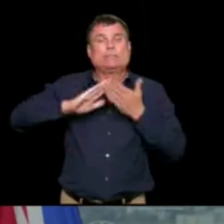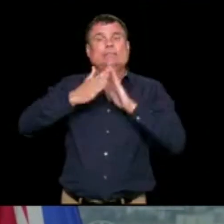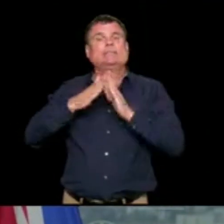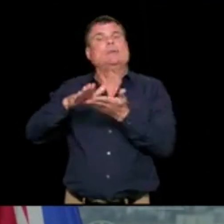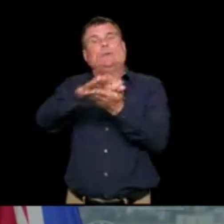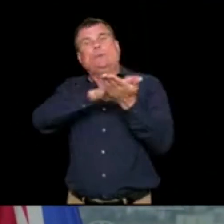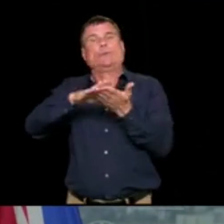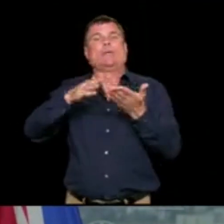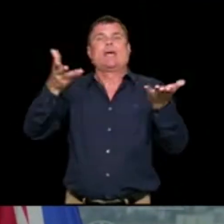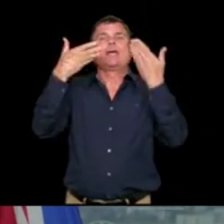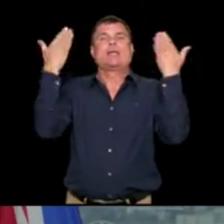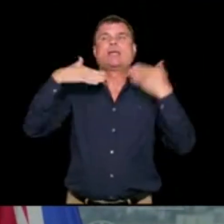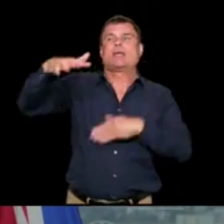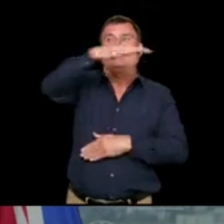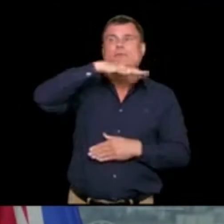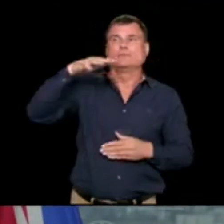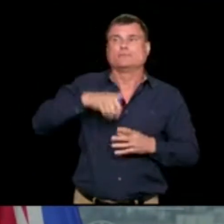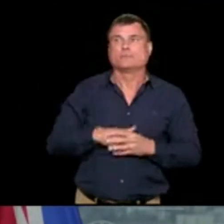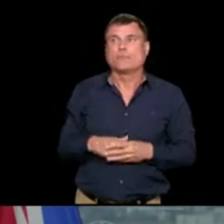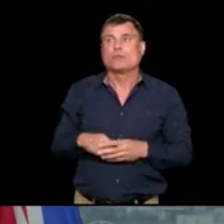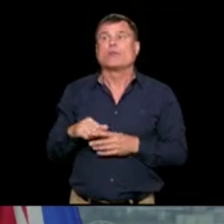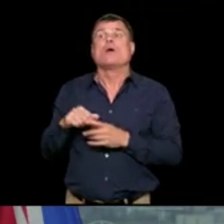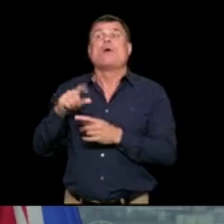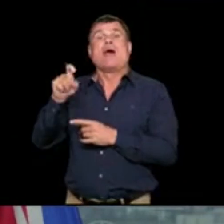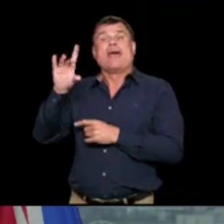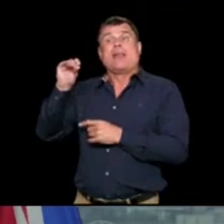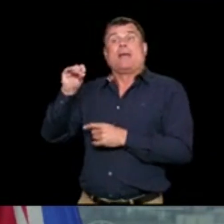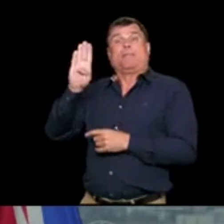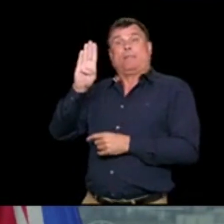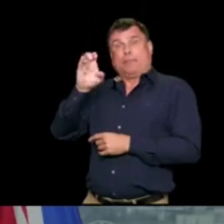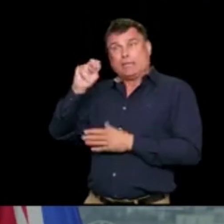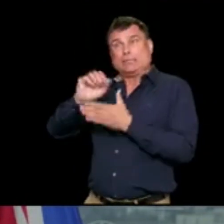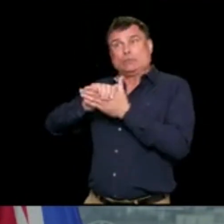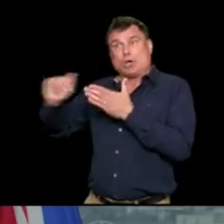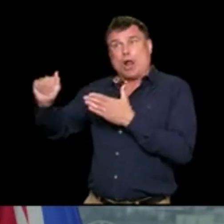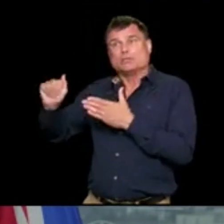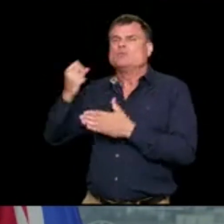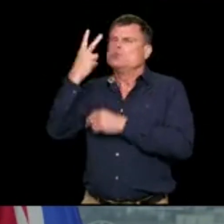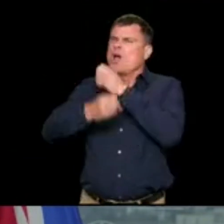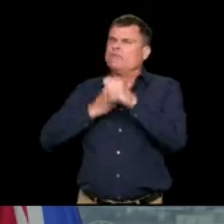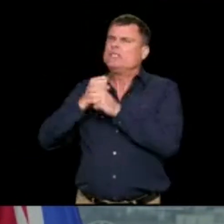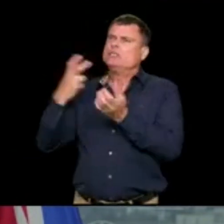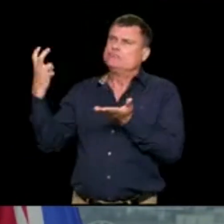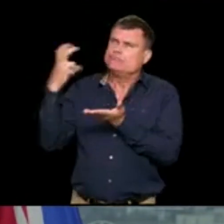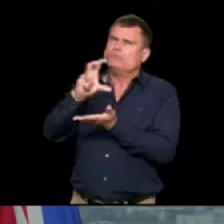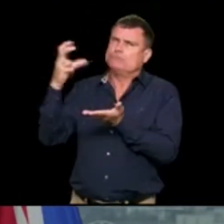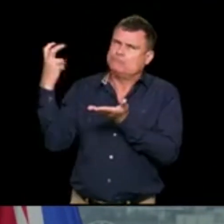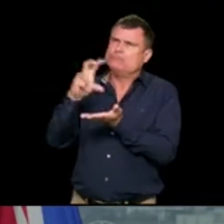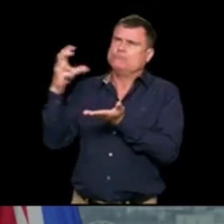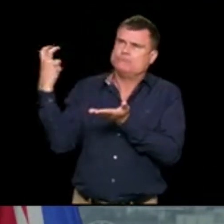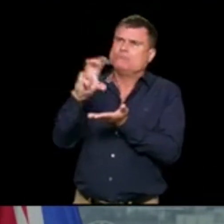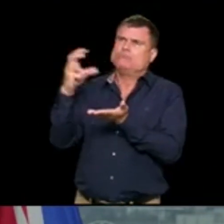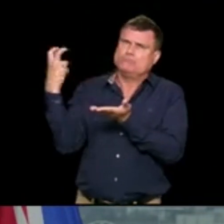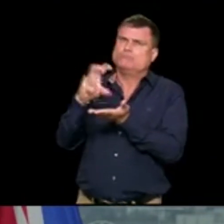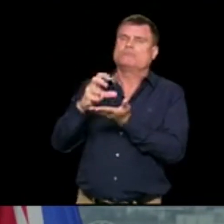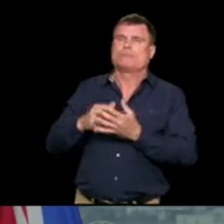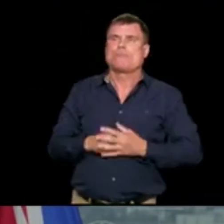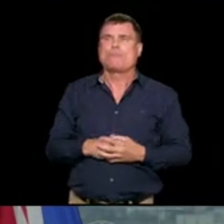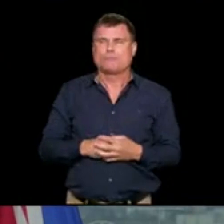Investing in Canada plan, we are contributing more than $180 billion over 12 years to projects like public transit and green